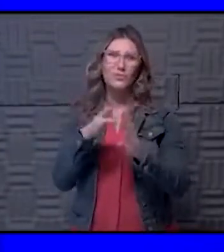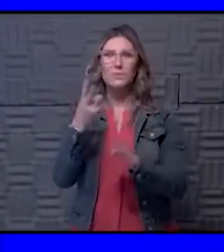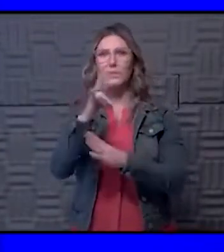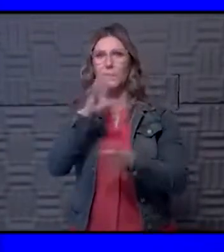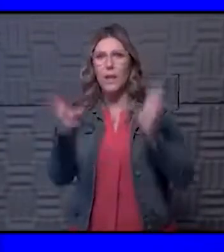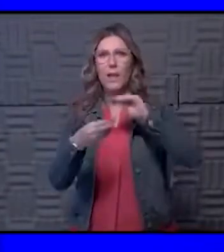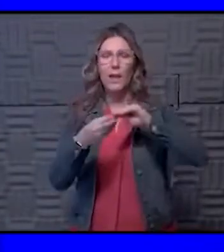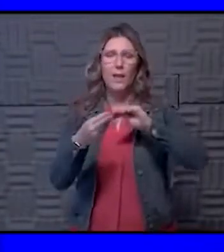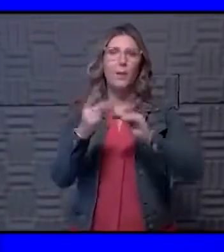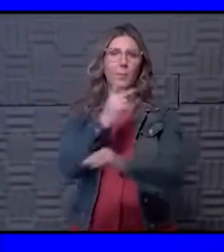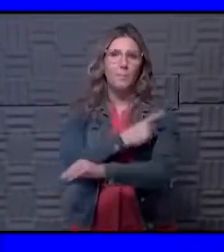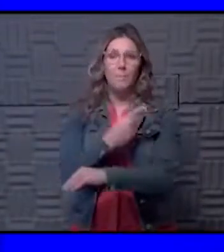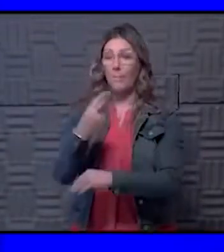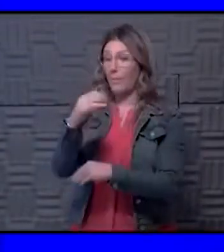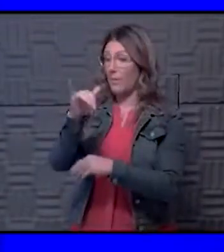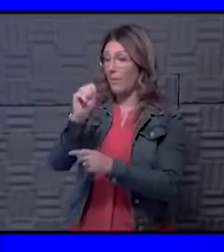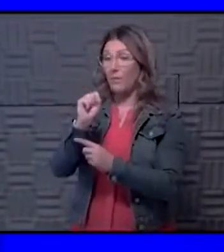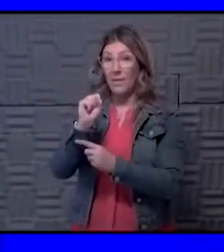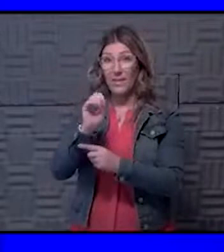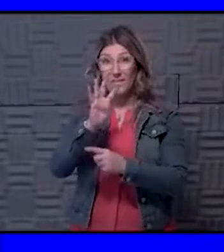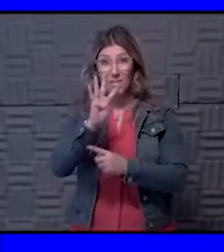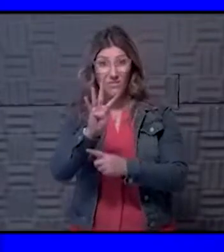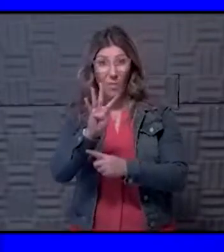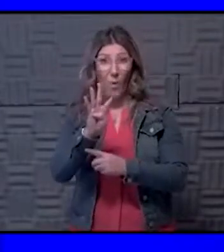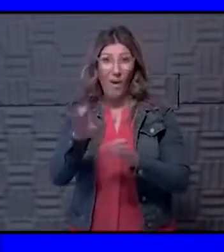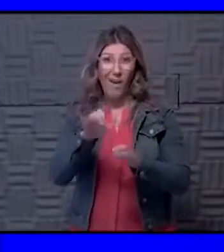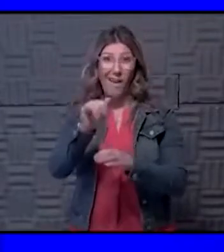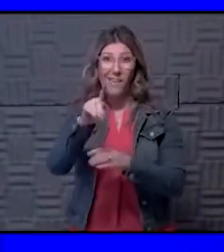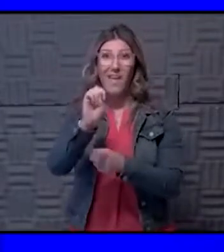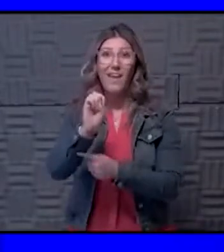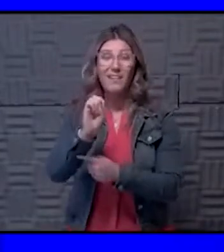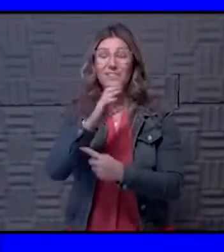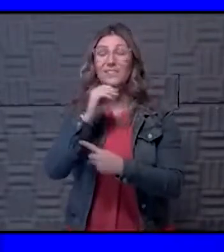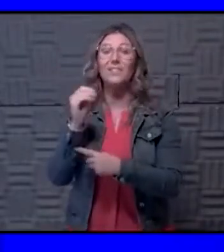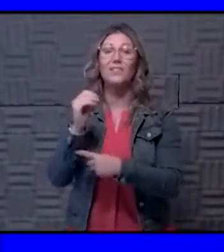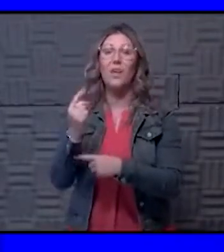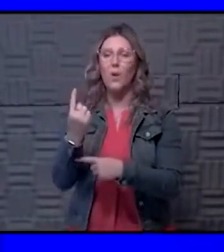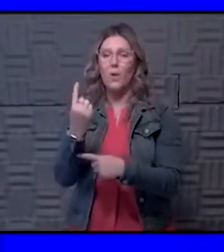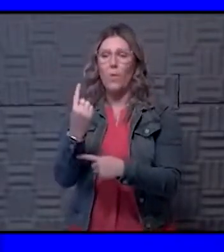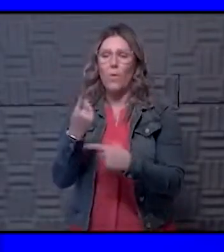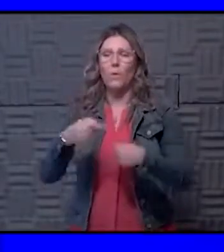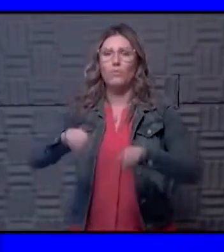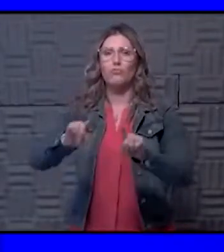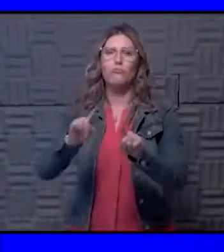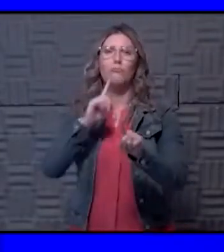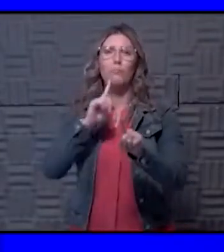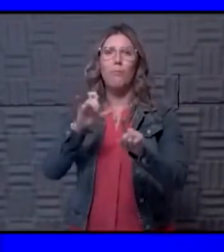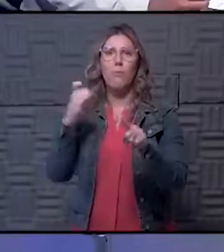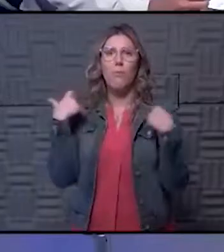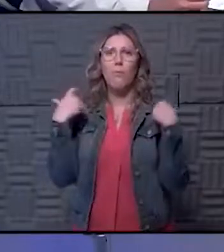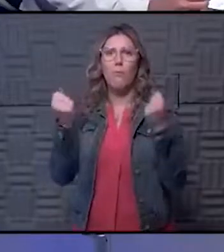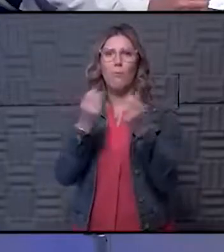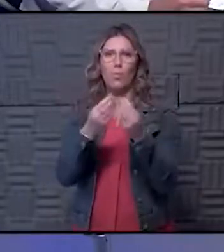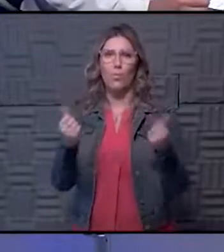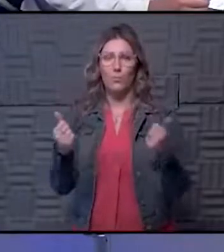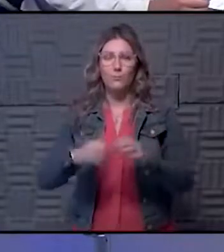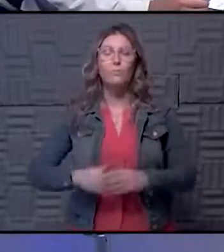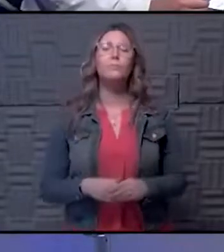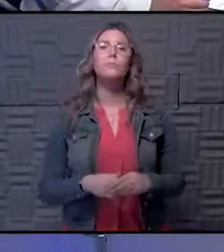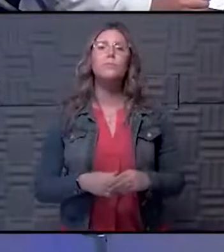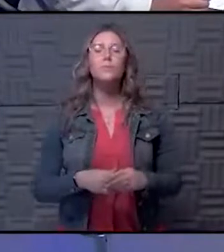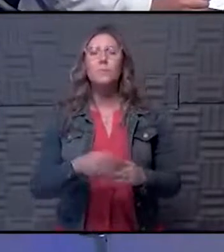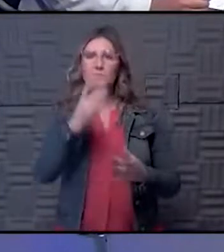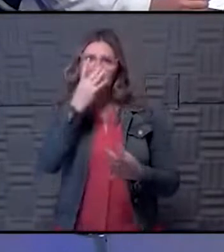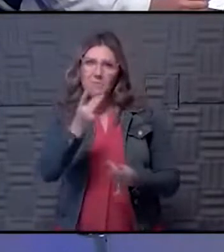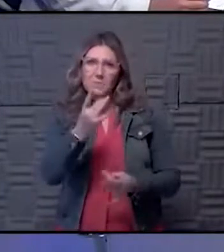with. Hayes has 4 with 3 active infections and 1 in that recovery period as well. So just to say, some pretty